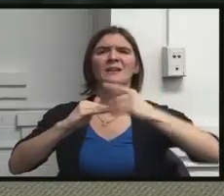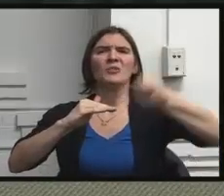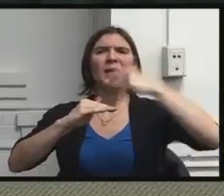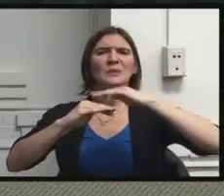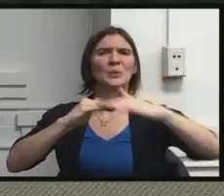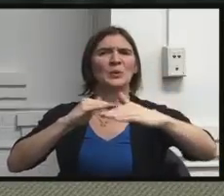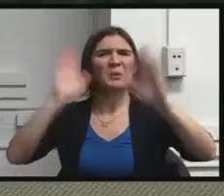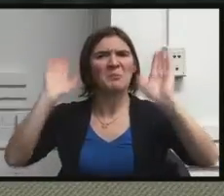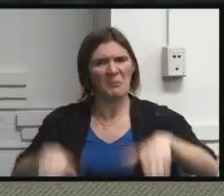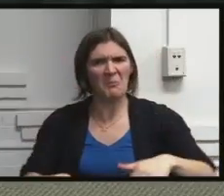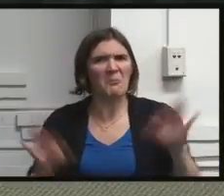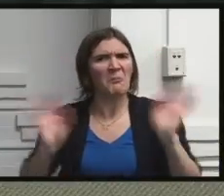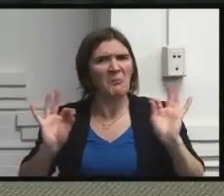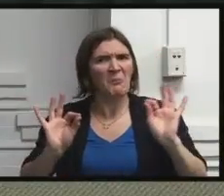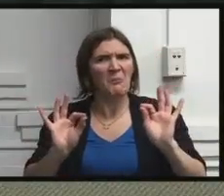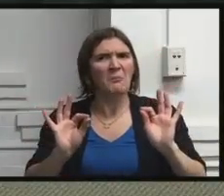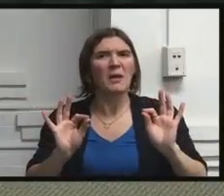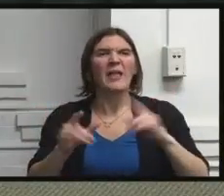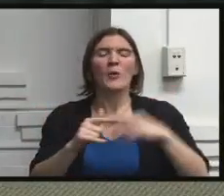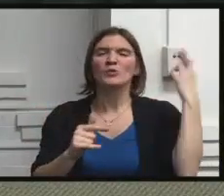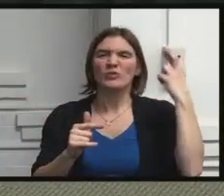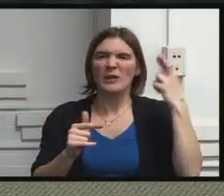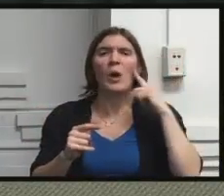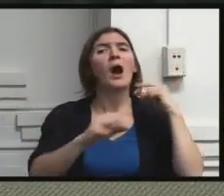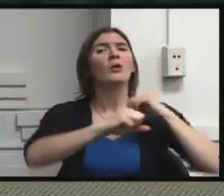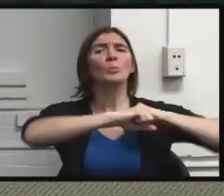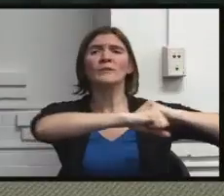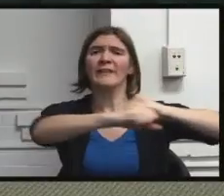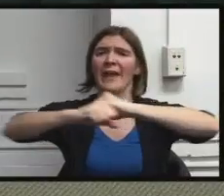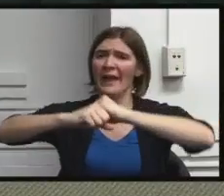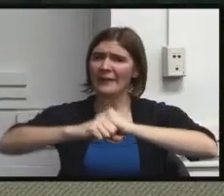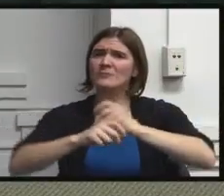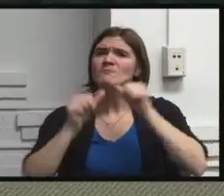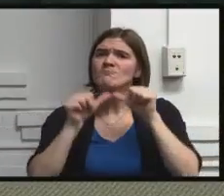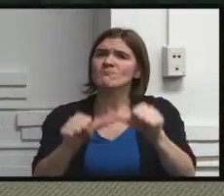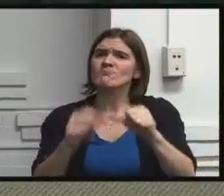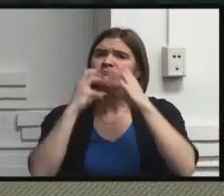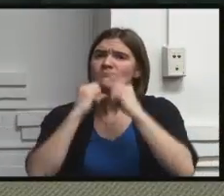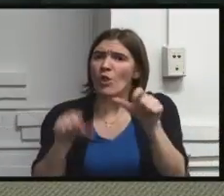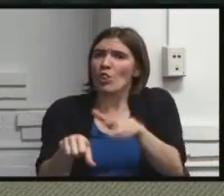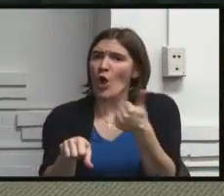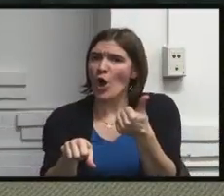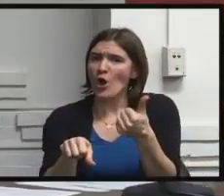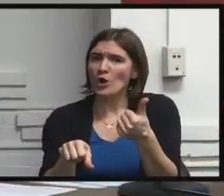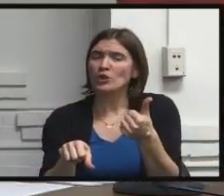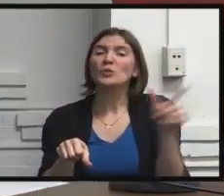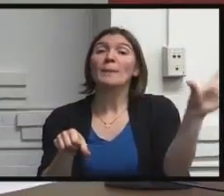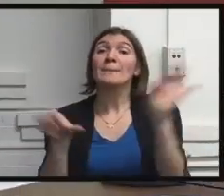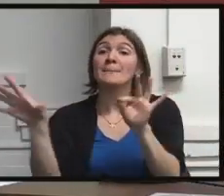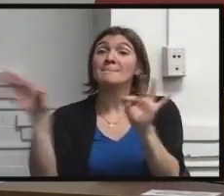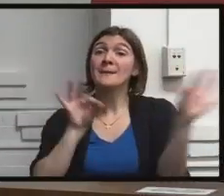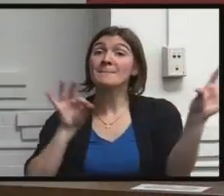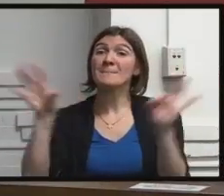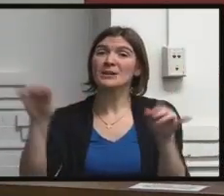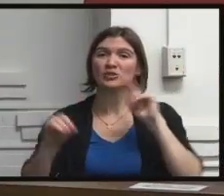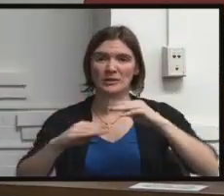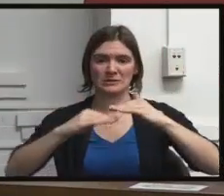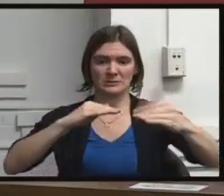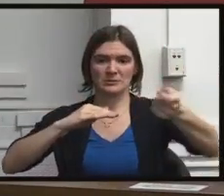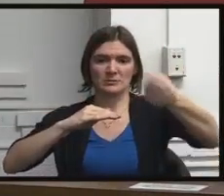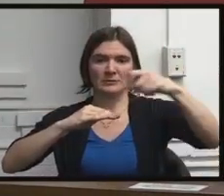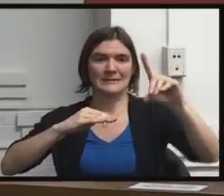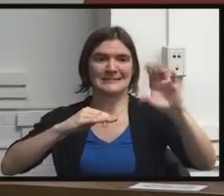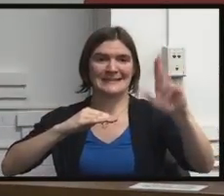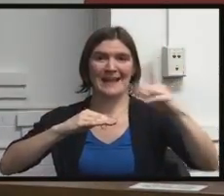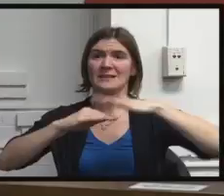ago, decided that we wanted to do some preventative maintenance projects throughout the state, and we pulled a whole bunch of candidates, and we're only looking at deck replacements. So